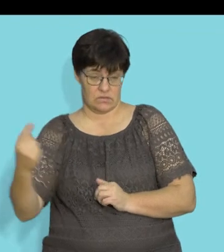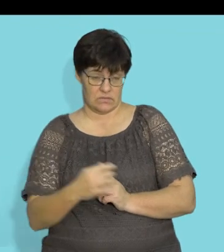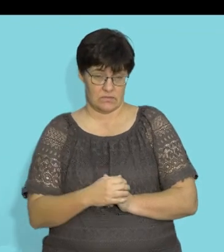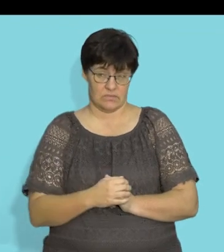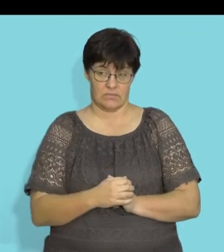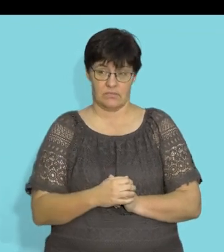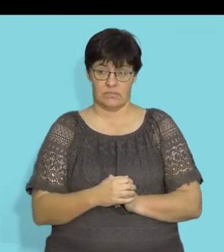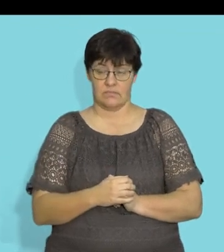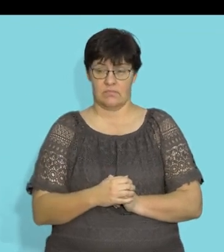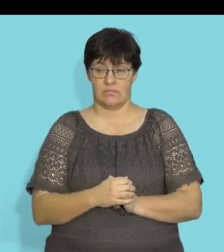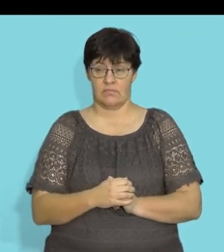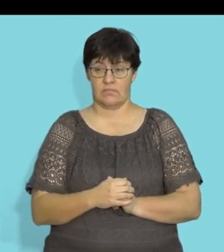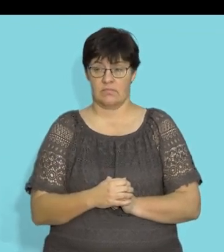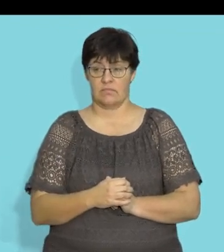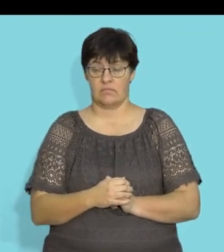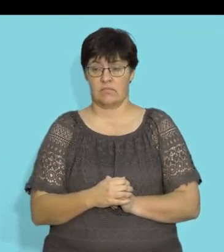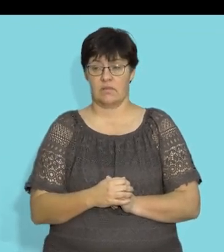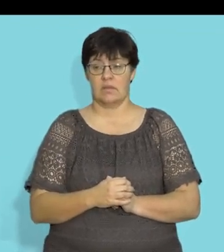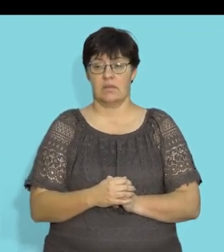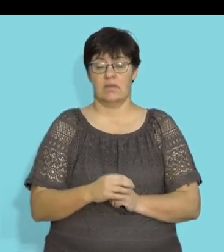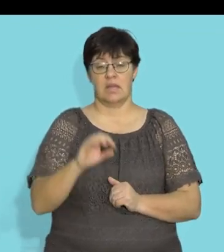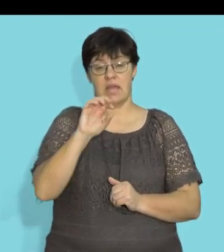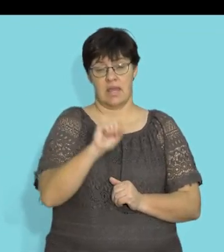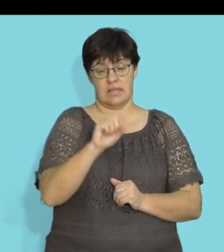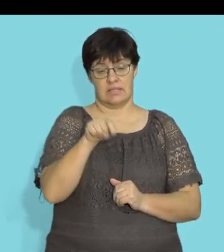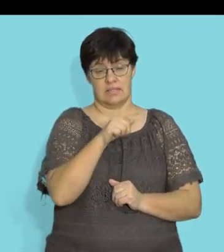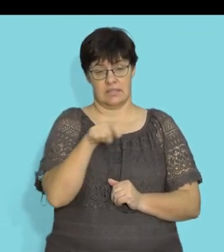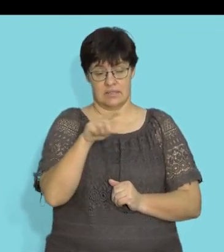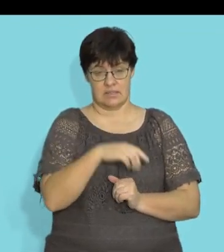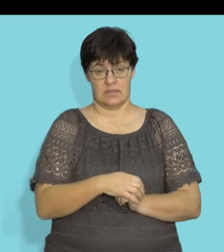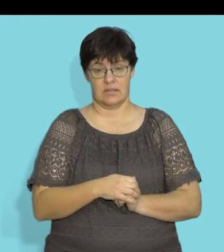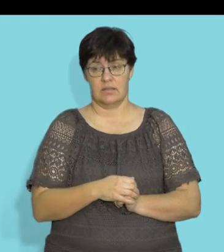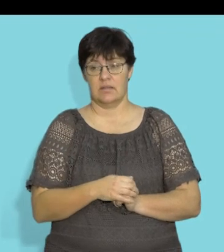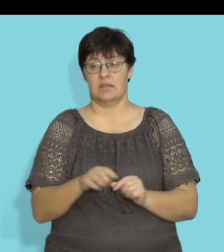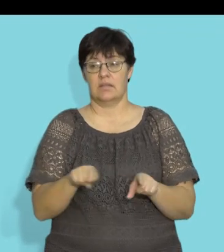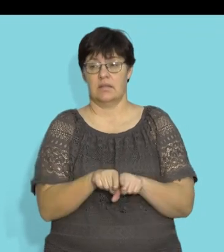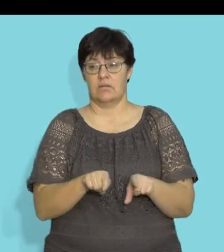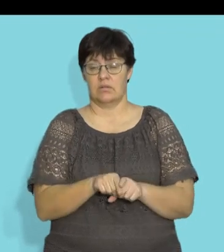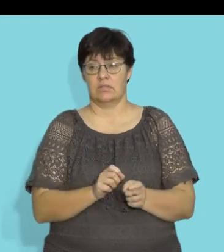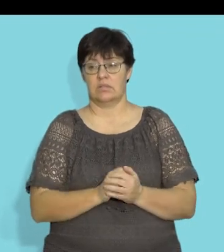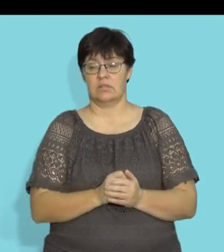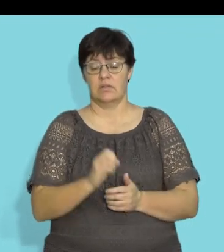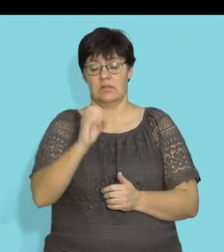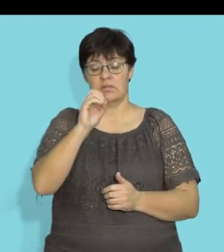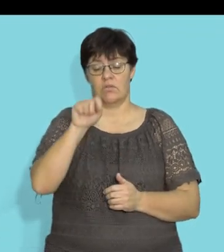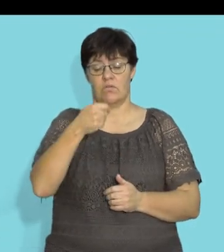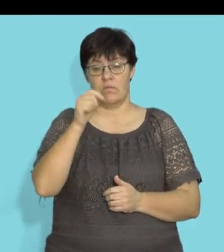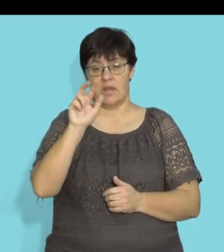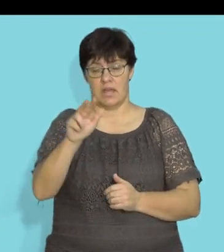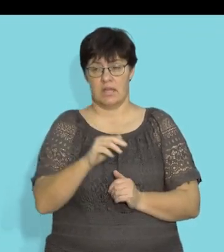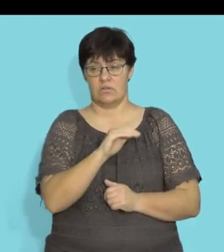time. So if I substitute into the sum to infinity formula, A is equal